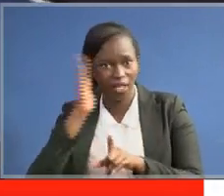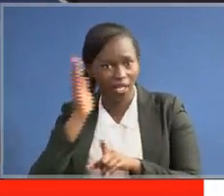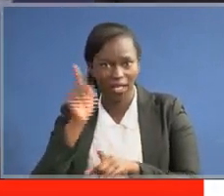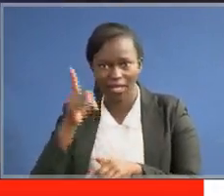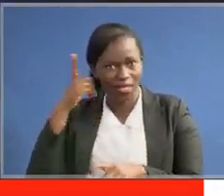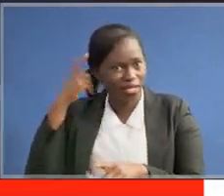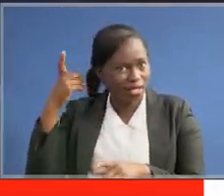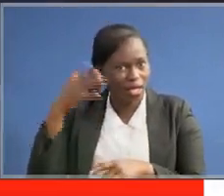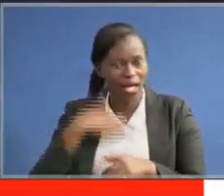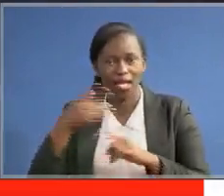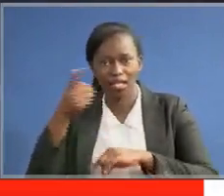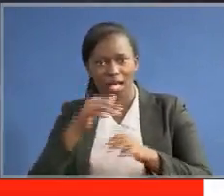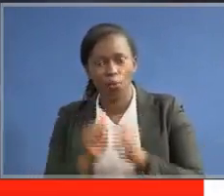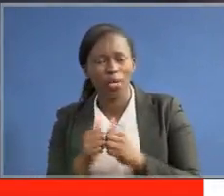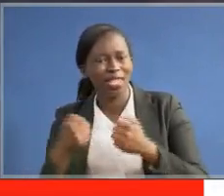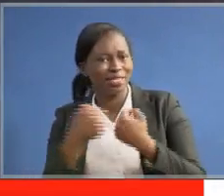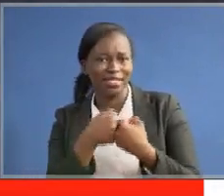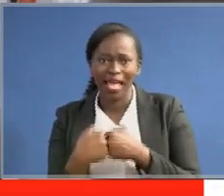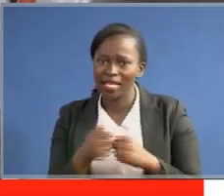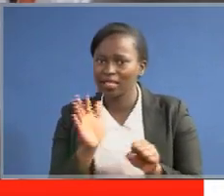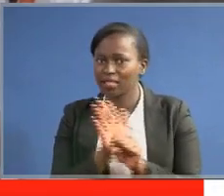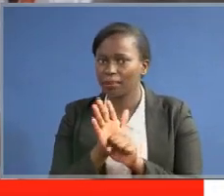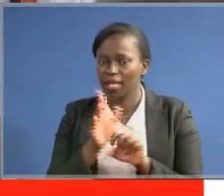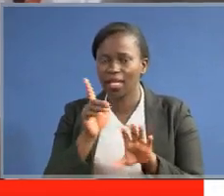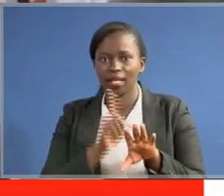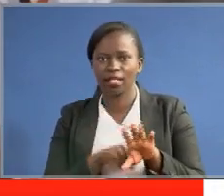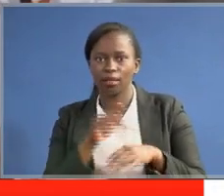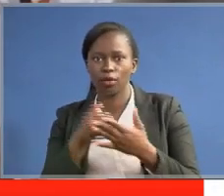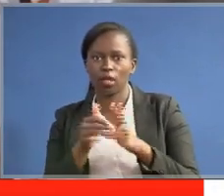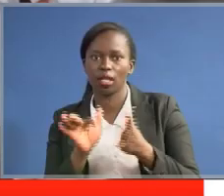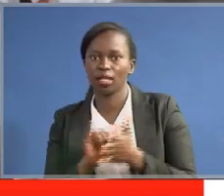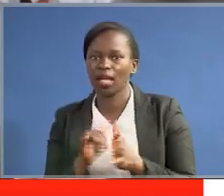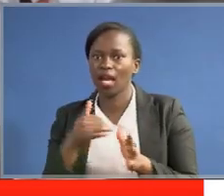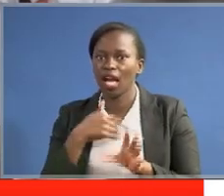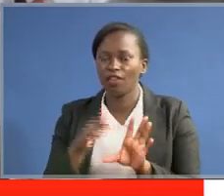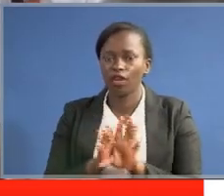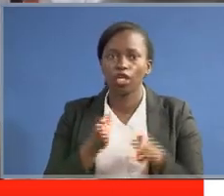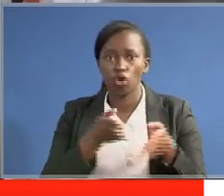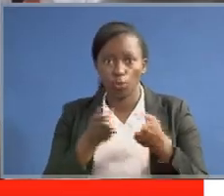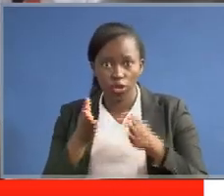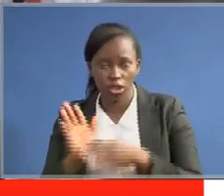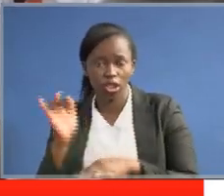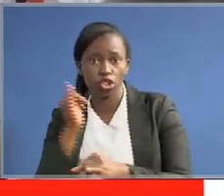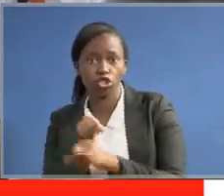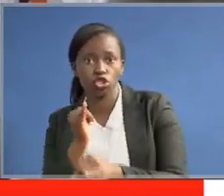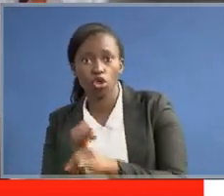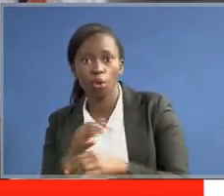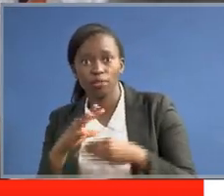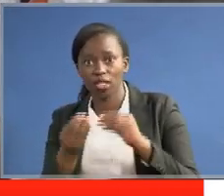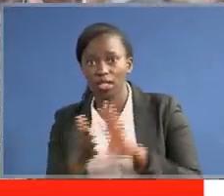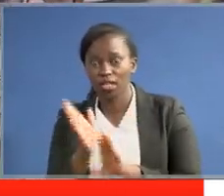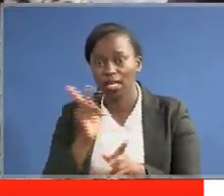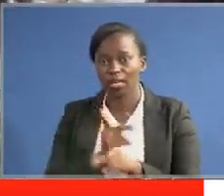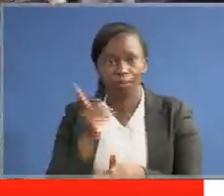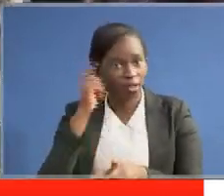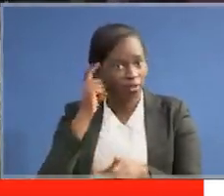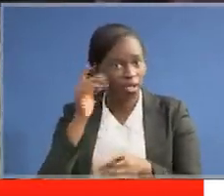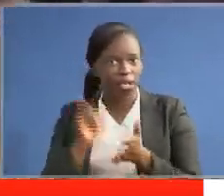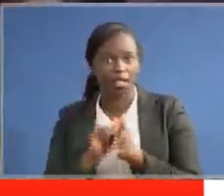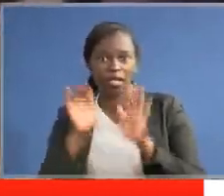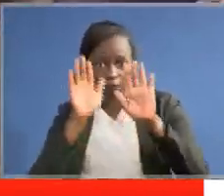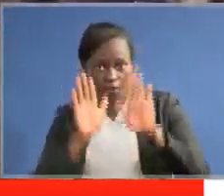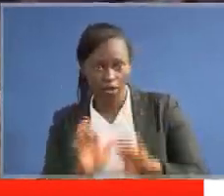dream has come with numerous challenges, especially in the field of job opportunities creation, keeping in mind the importance